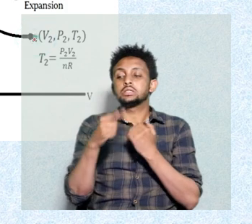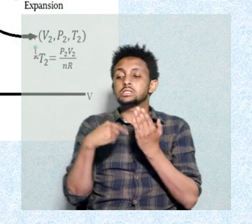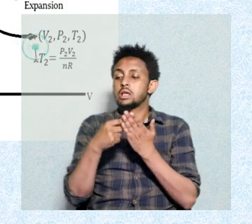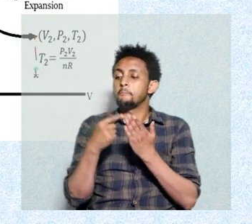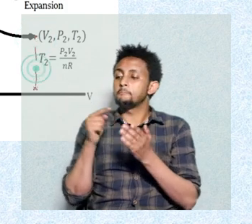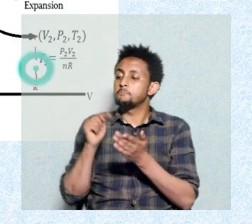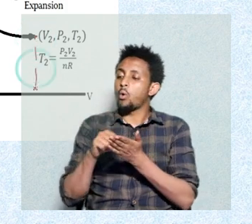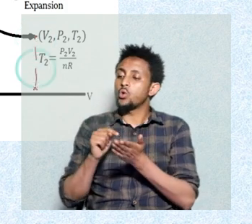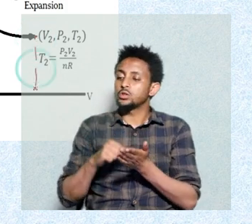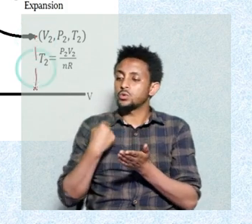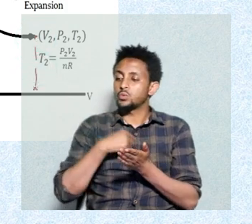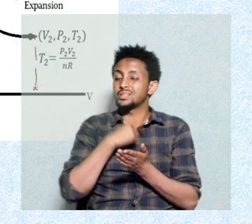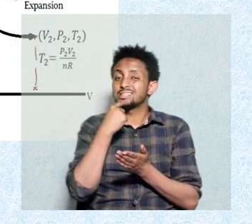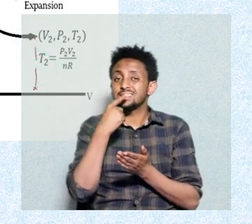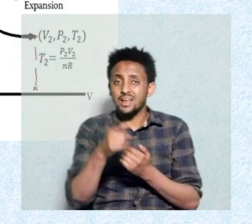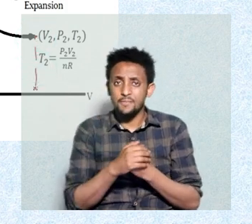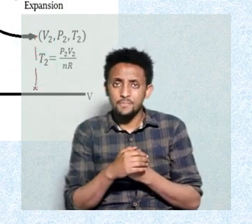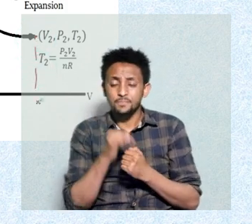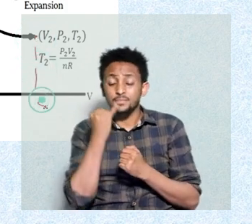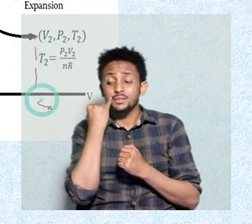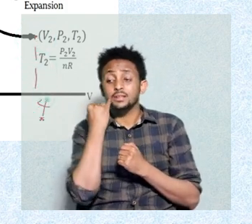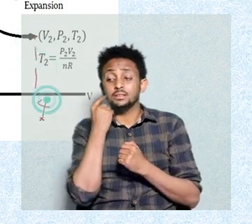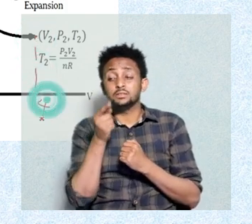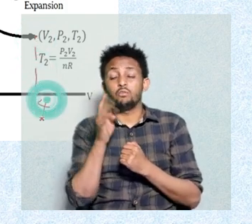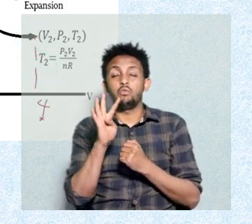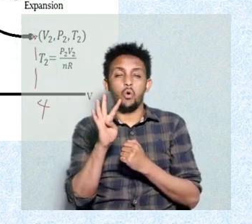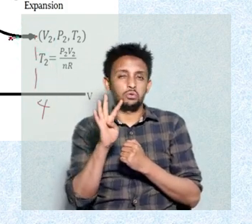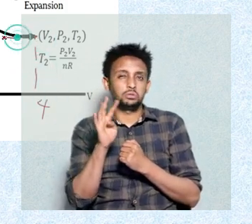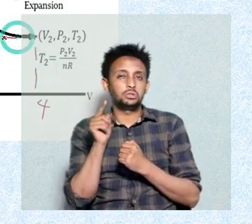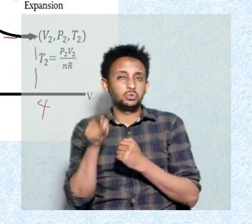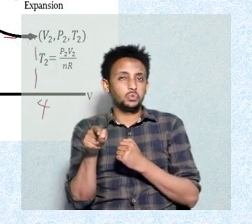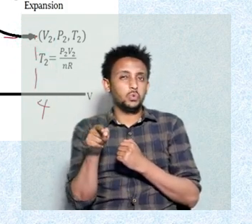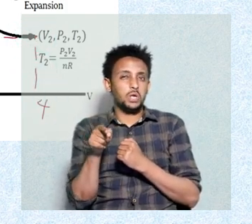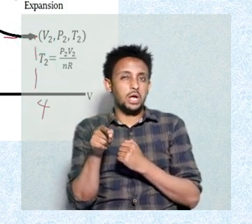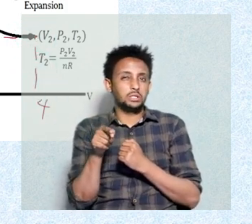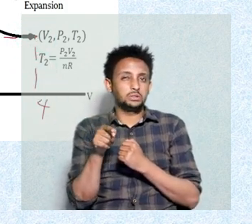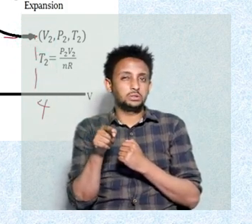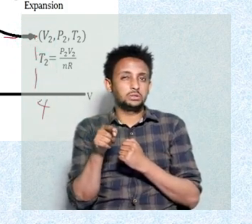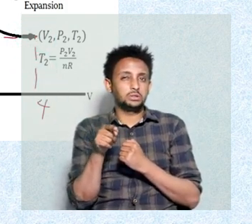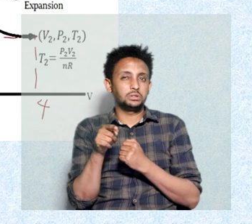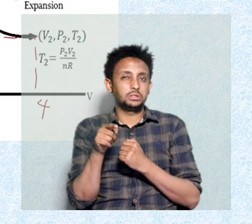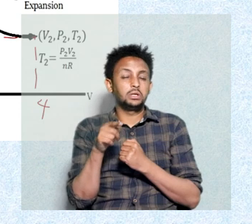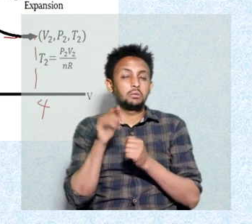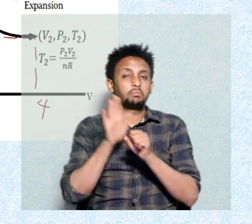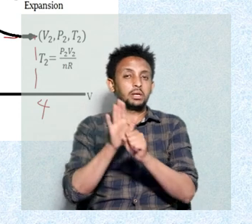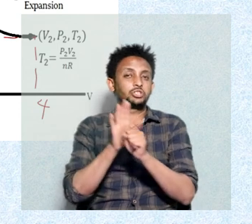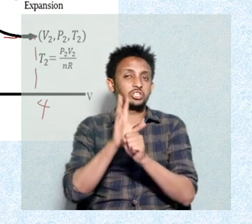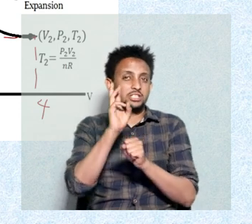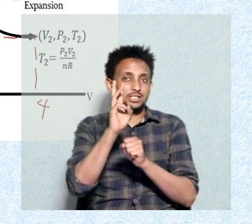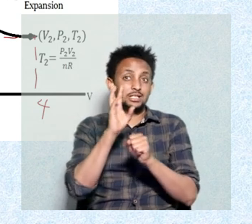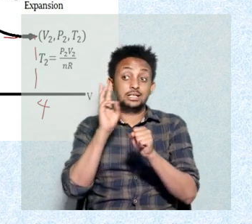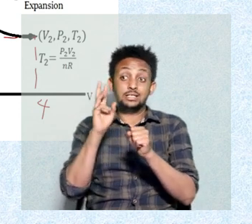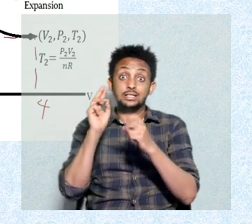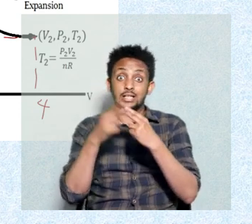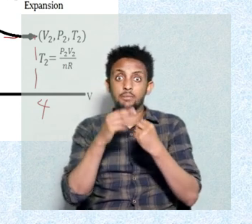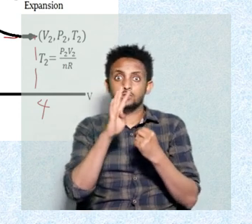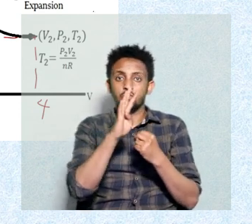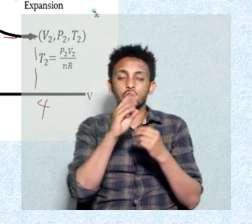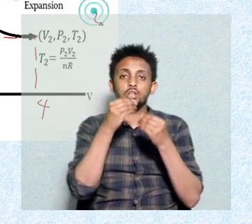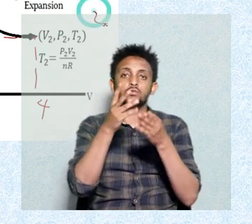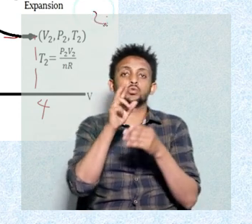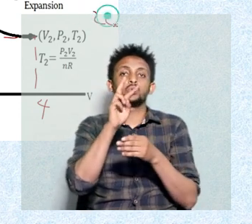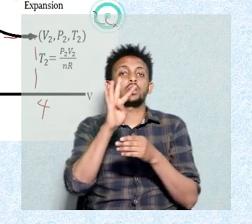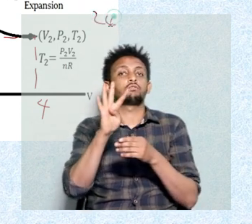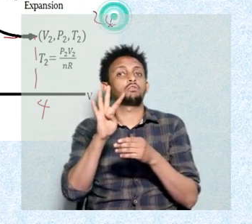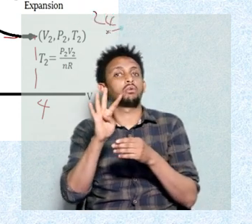here, let's say that it is 4, so that the pressure is 6. So 6 times 4, again, it gives